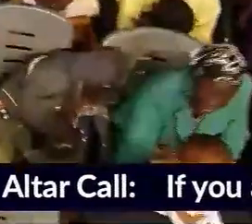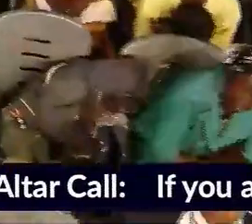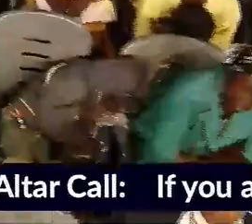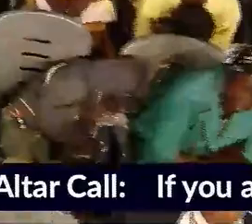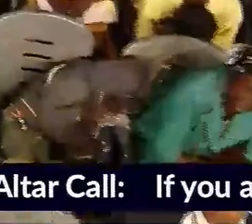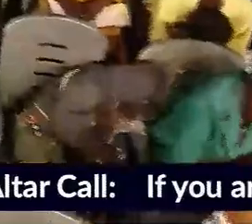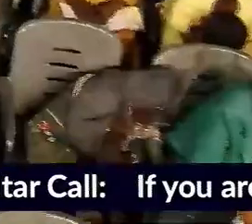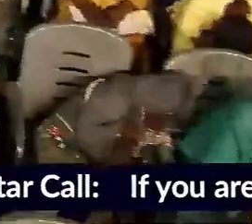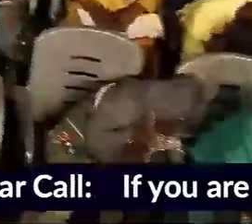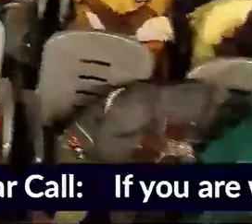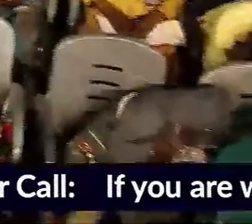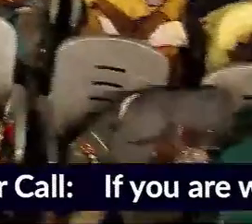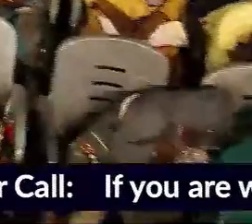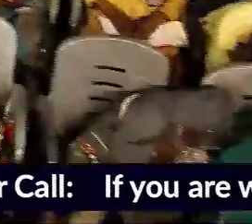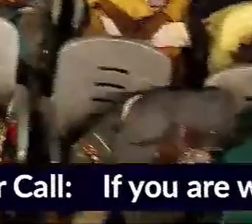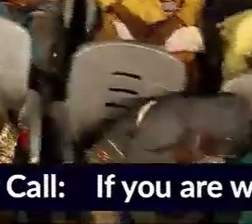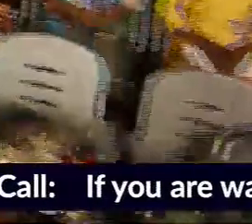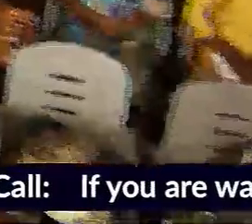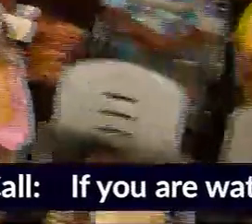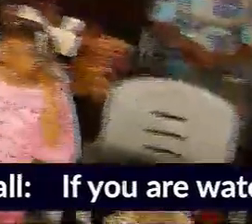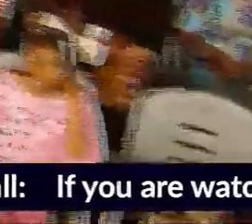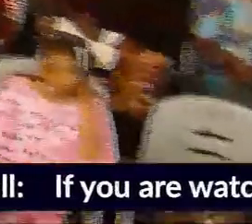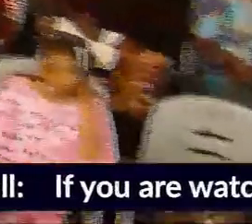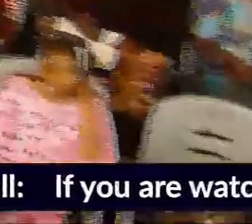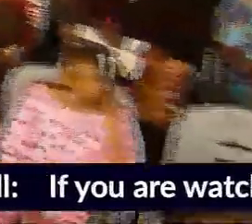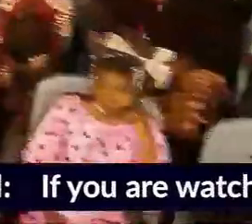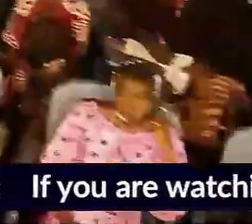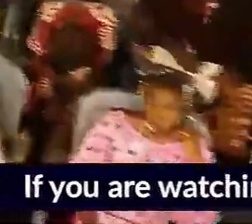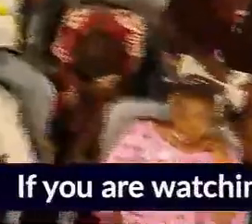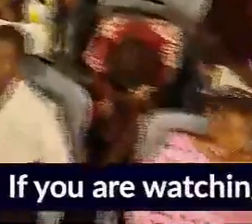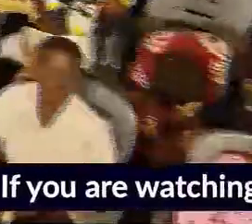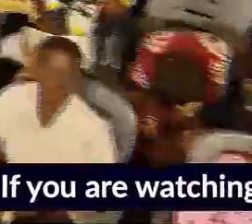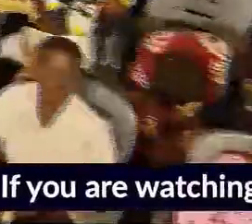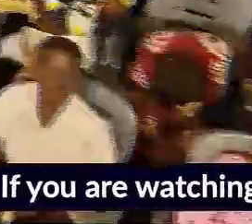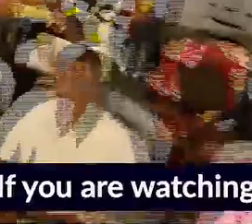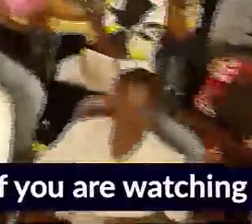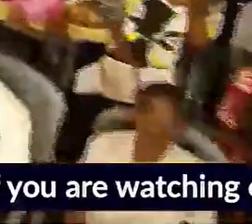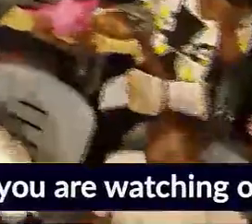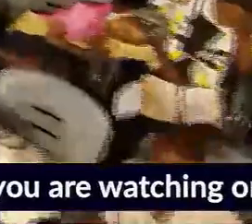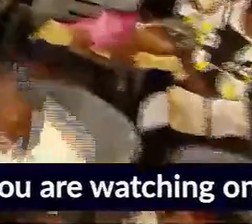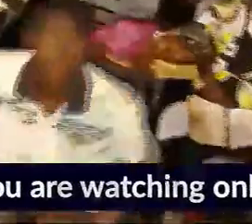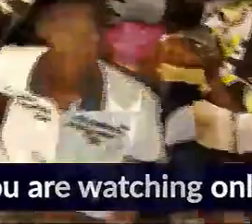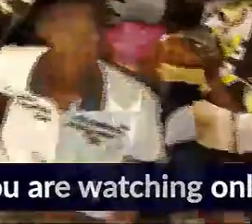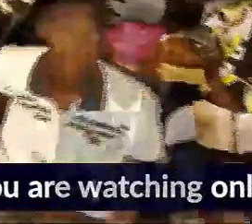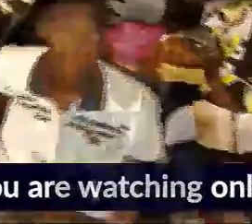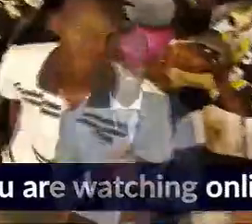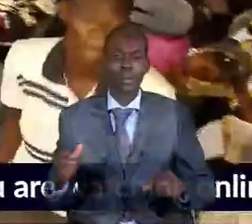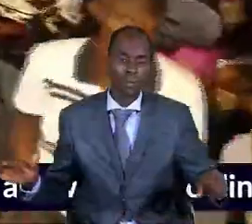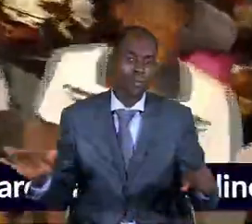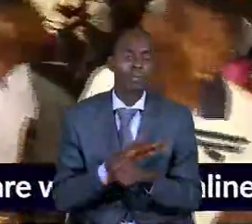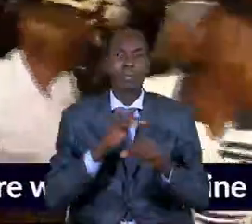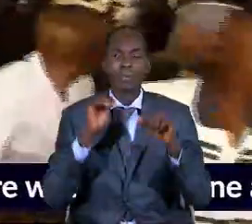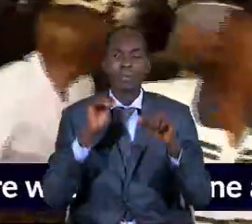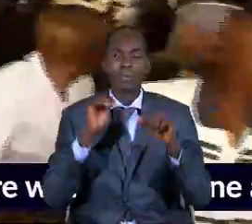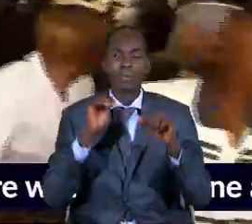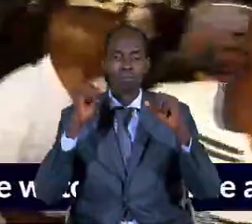Thank you very much. Let's rise up on our feet to receive the loaded, packed